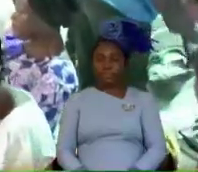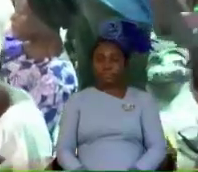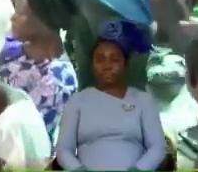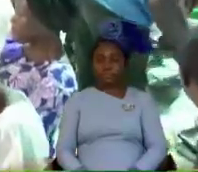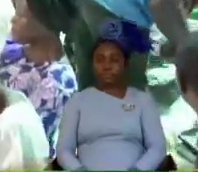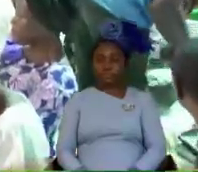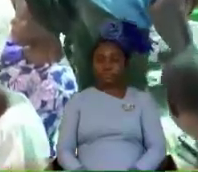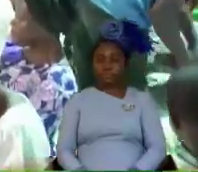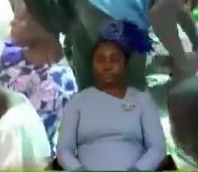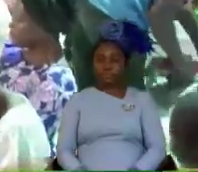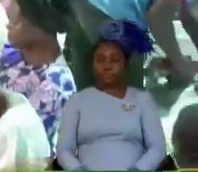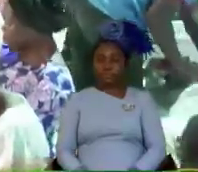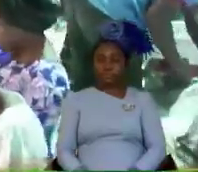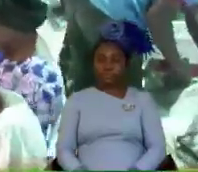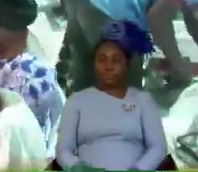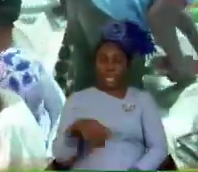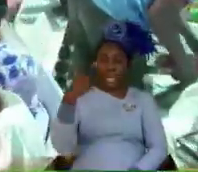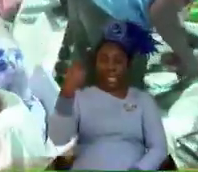The principles